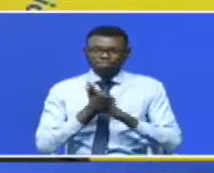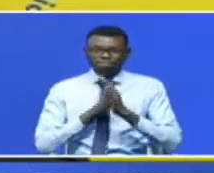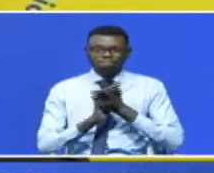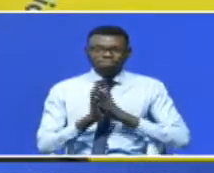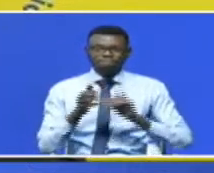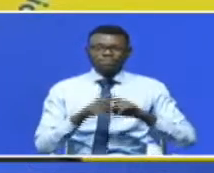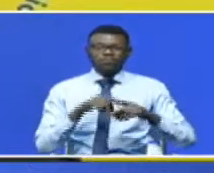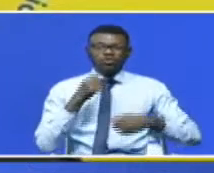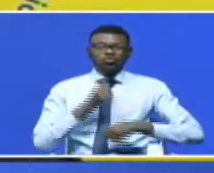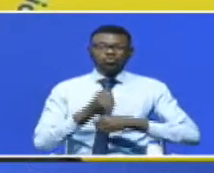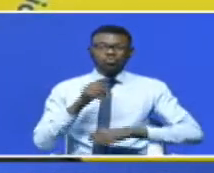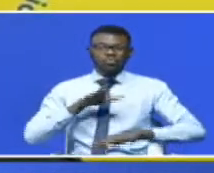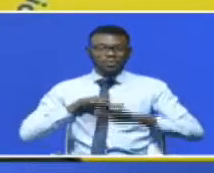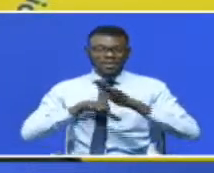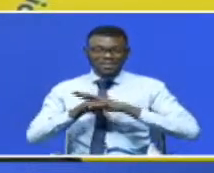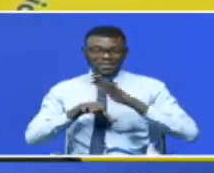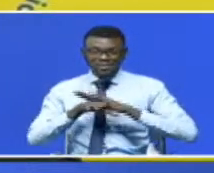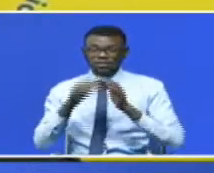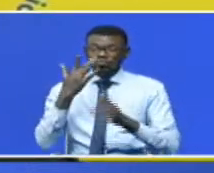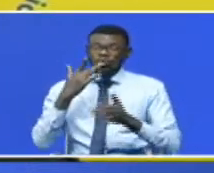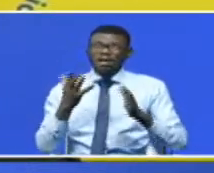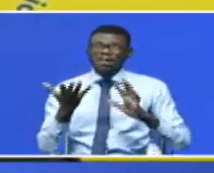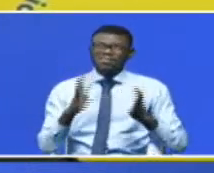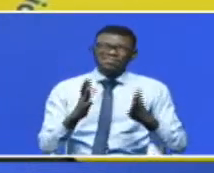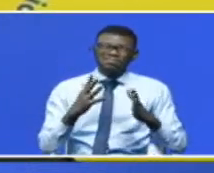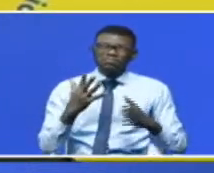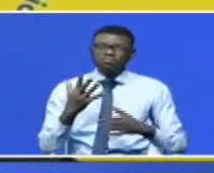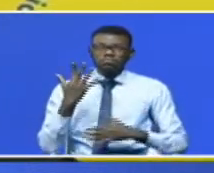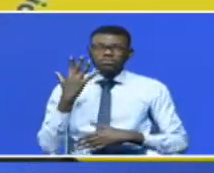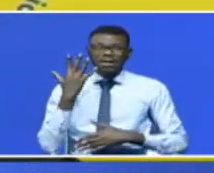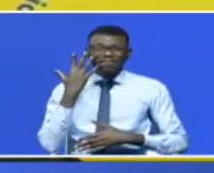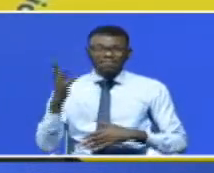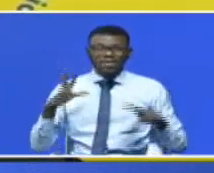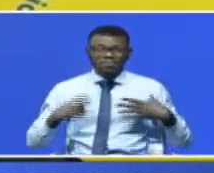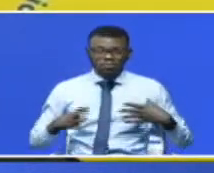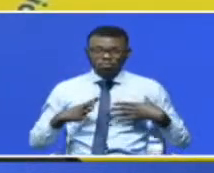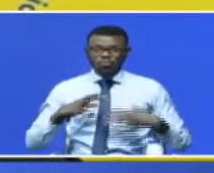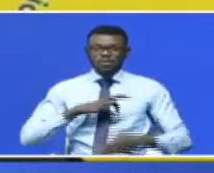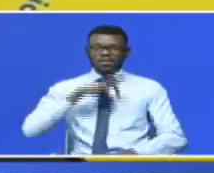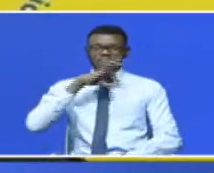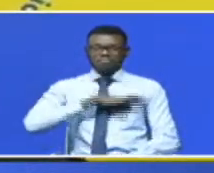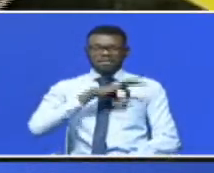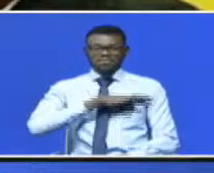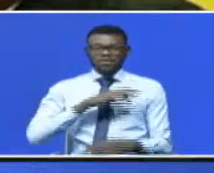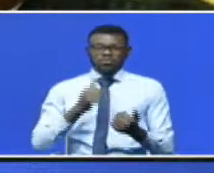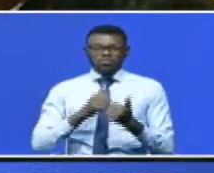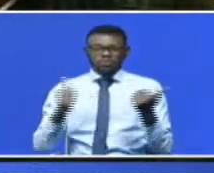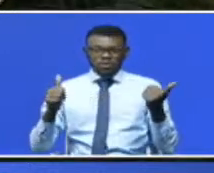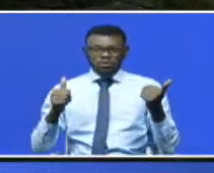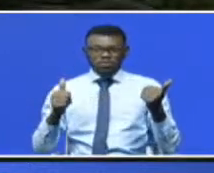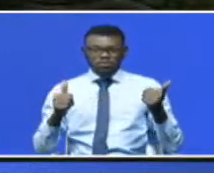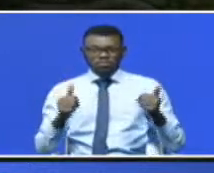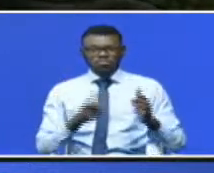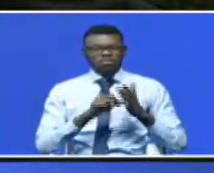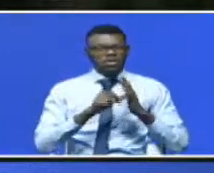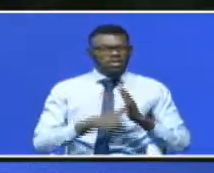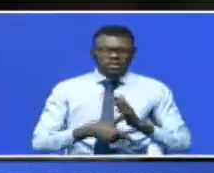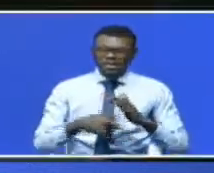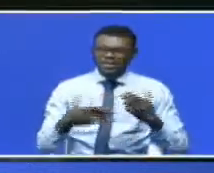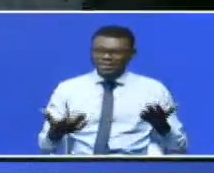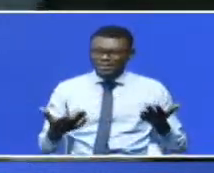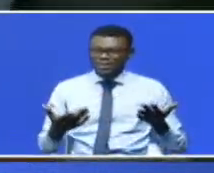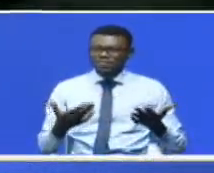access to jobs. Because if you look at, more than 500 people have benefited from this collaboration. After this, we sat down and said, why we shouldn't scale up